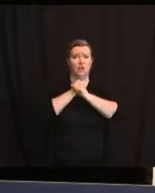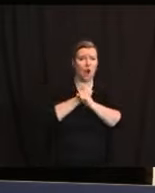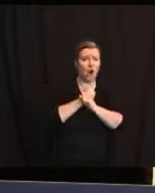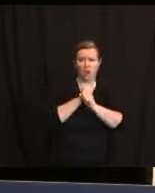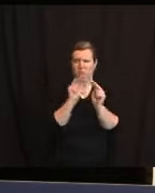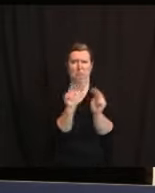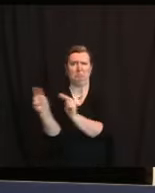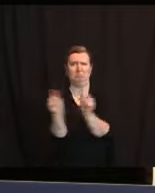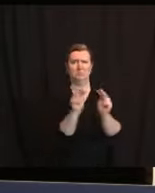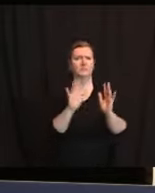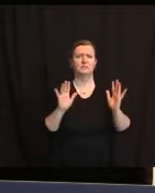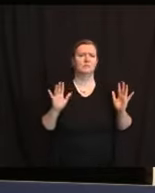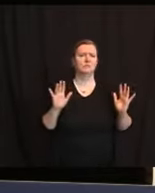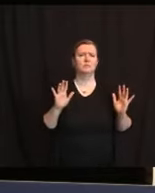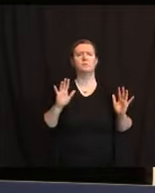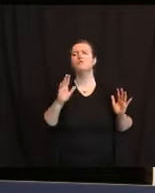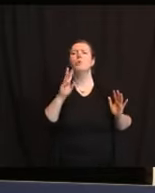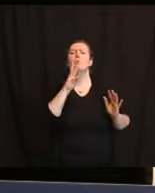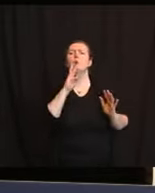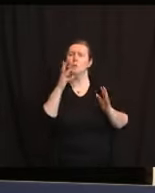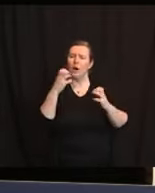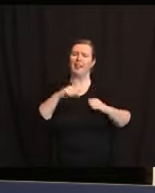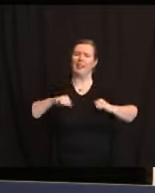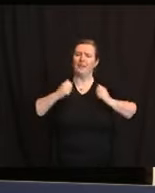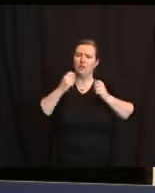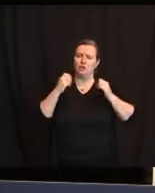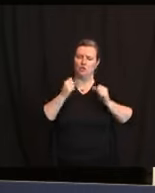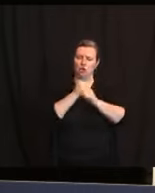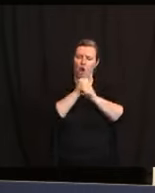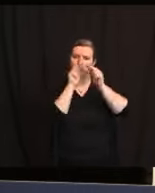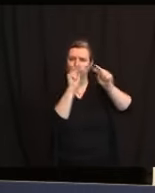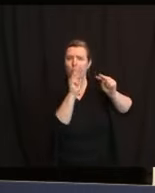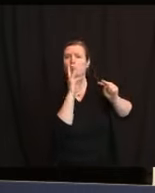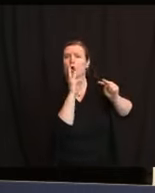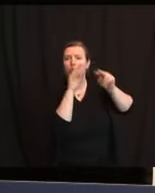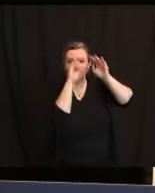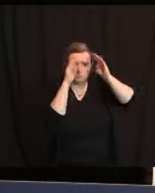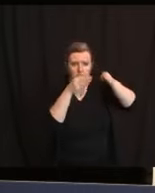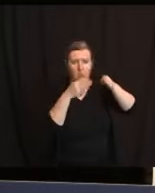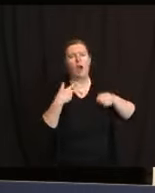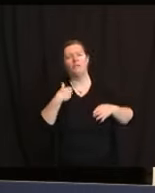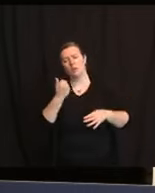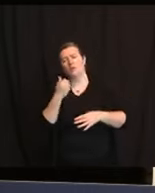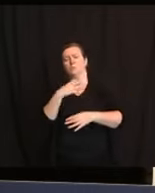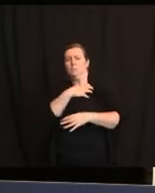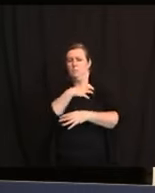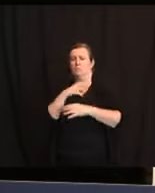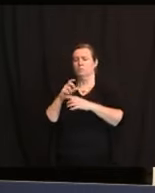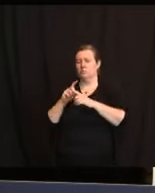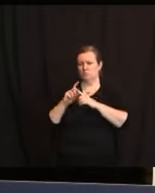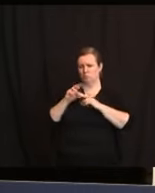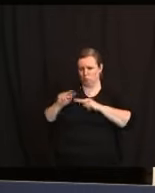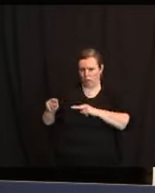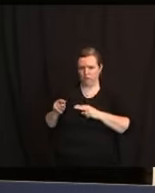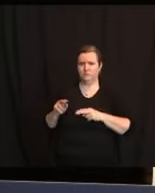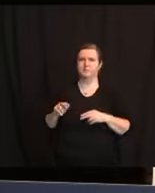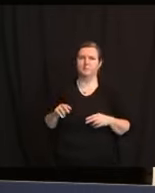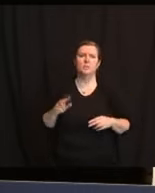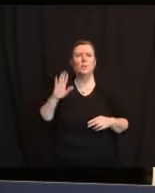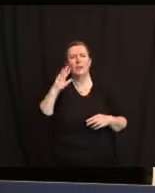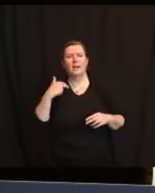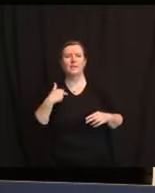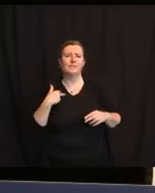keep looking straight out at the ocean and do what they're supposed to do, watching to make sure everyone is safe. We're going to have some goodwill